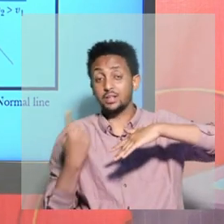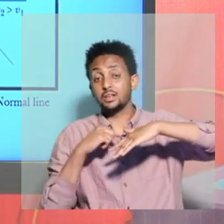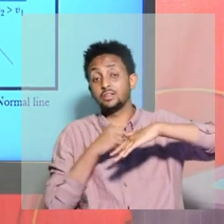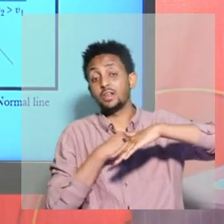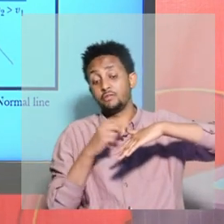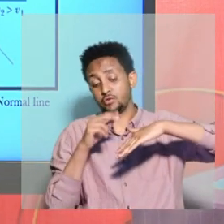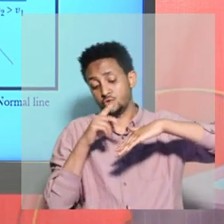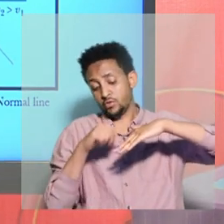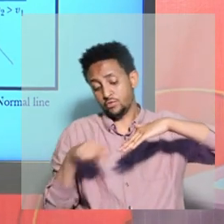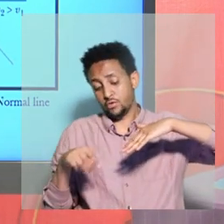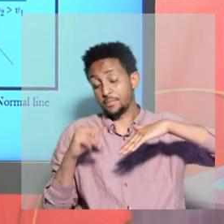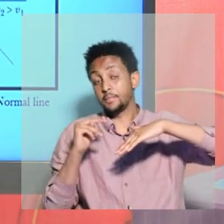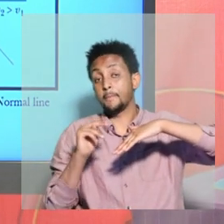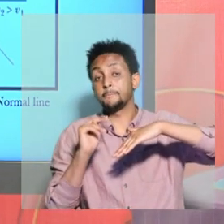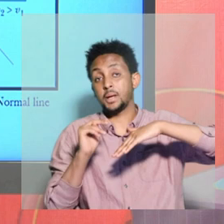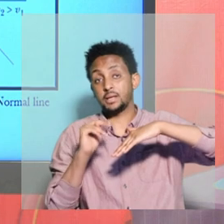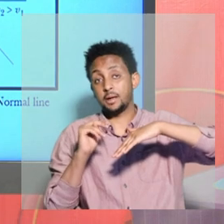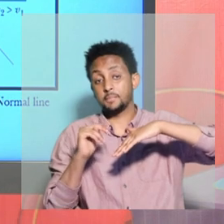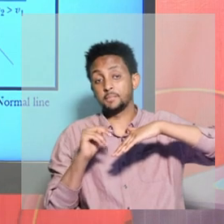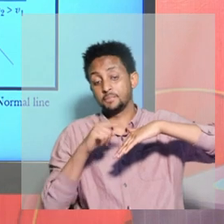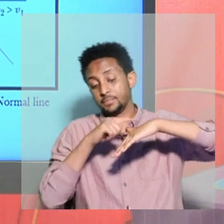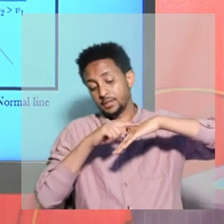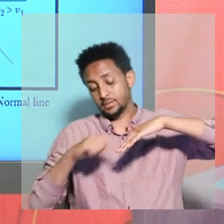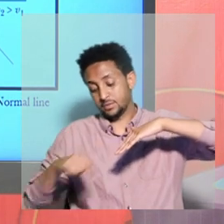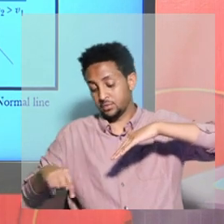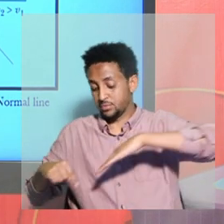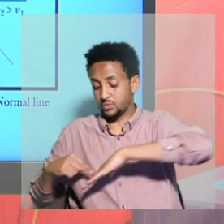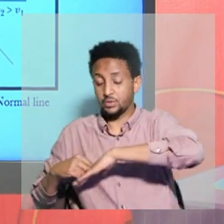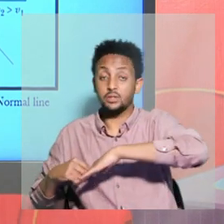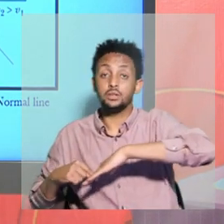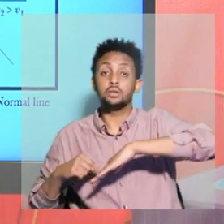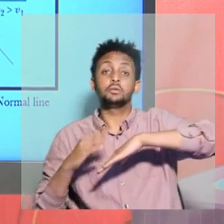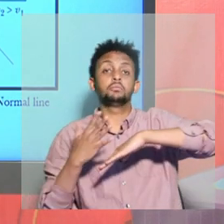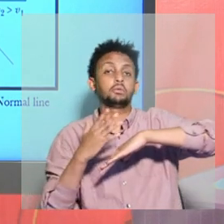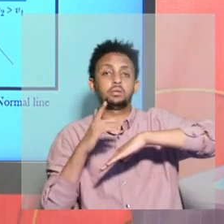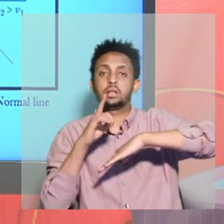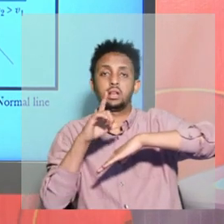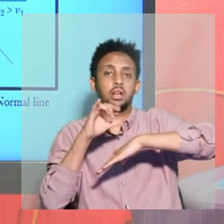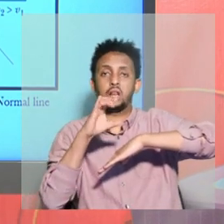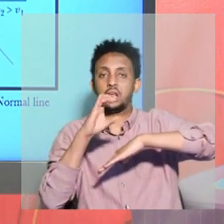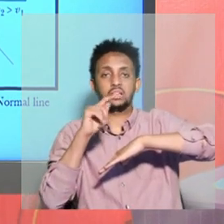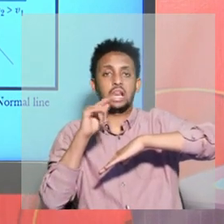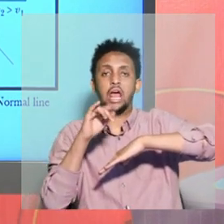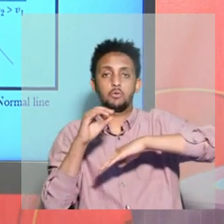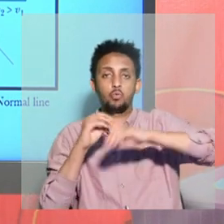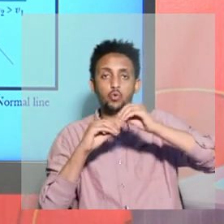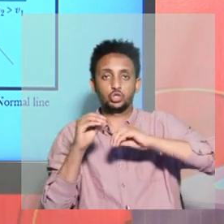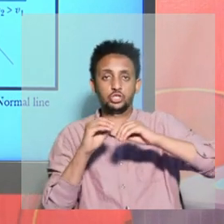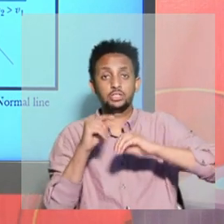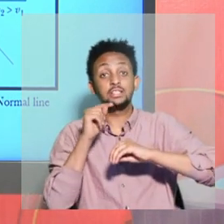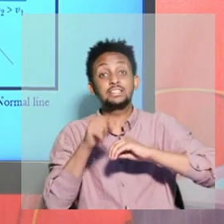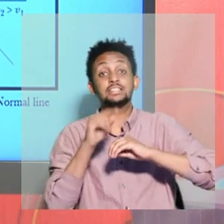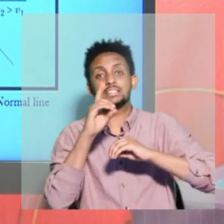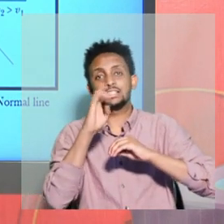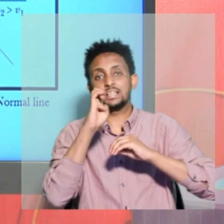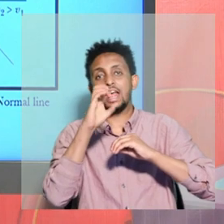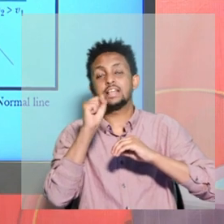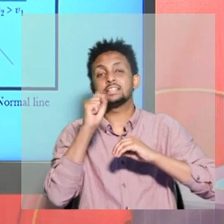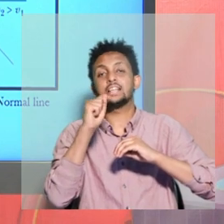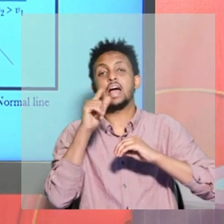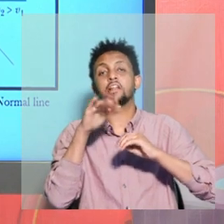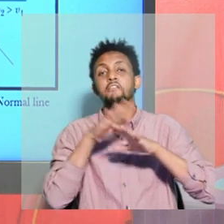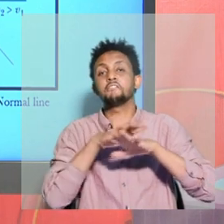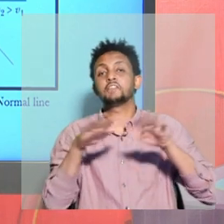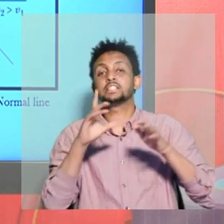a uniform medium, it will propagate straightly or rectilinear motion. But now there is a denser medium. As it